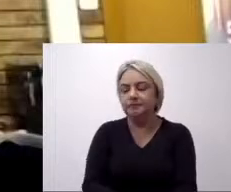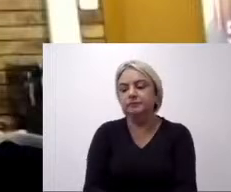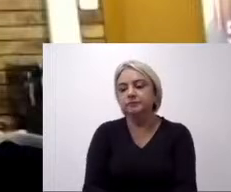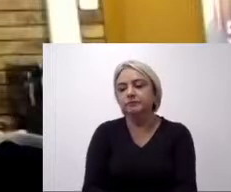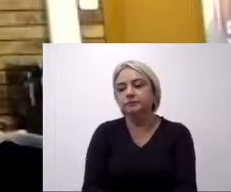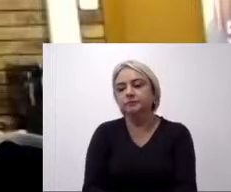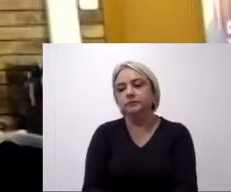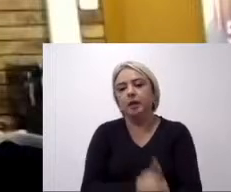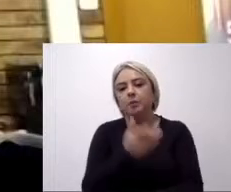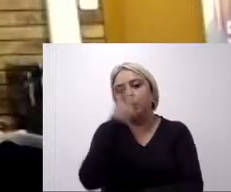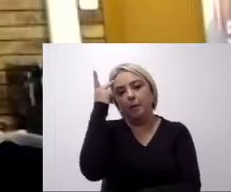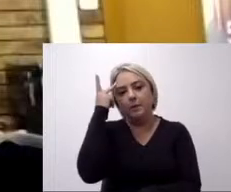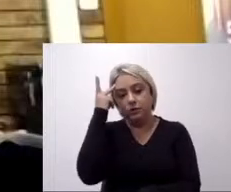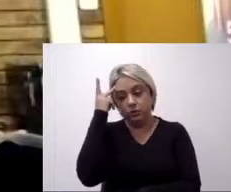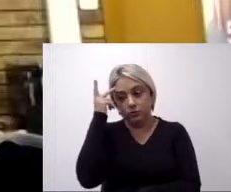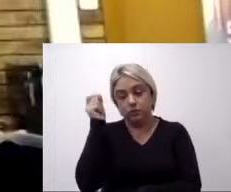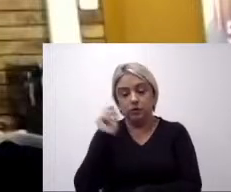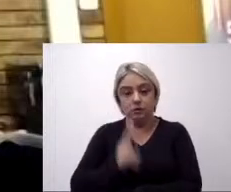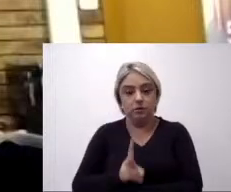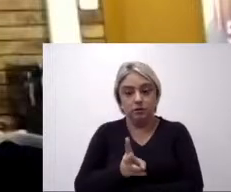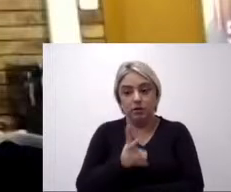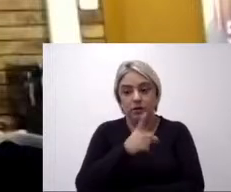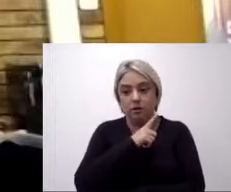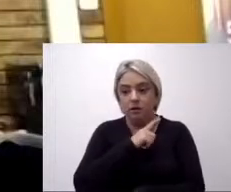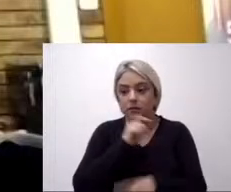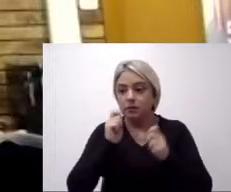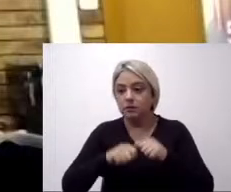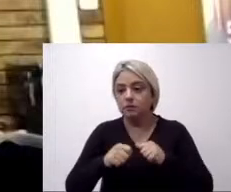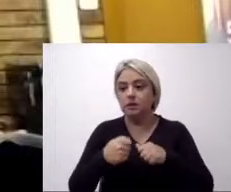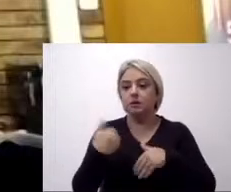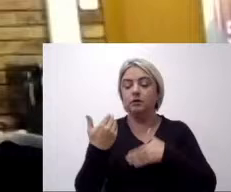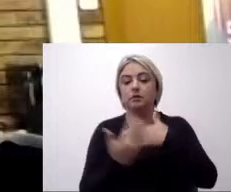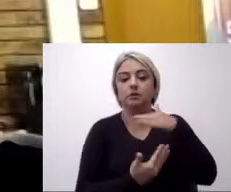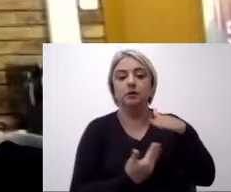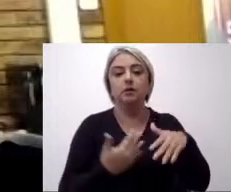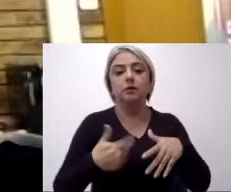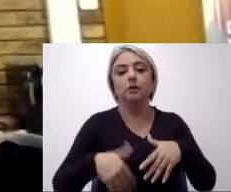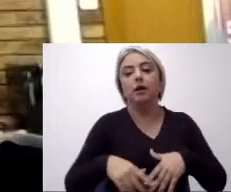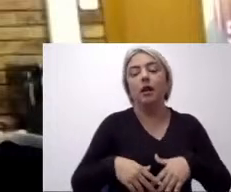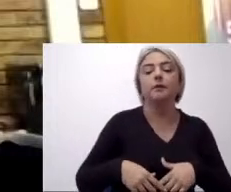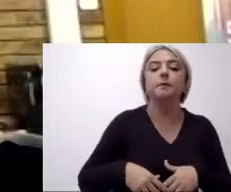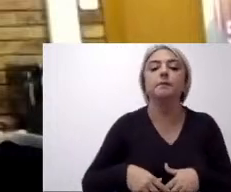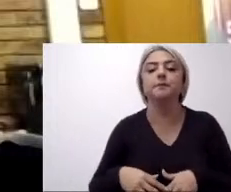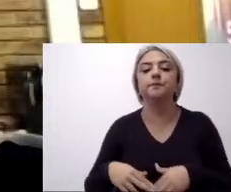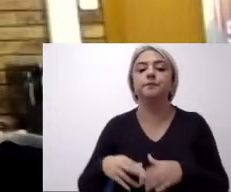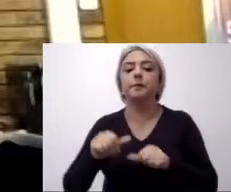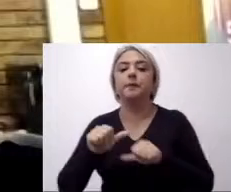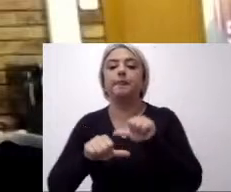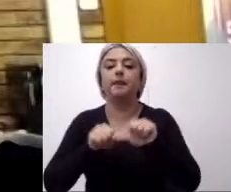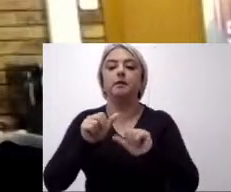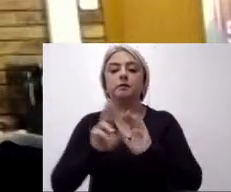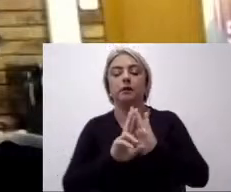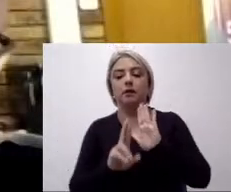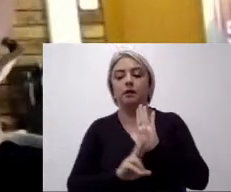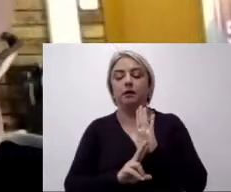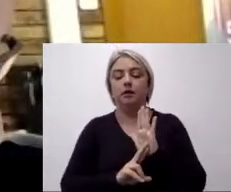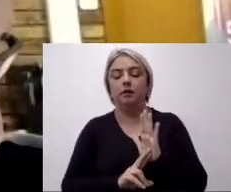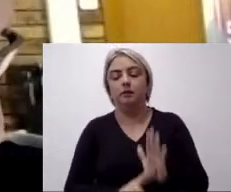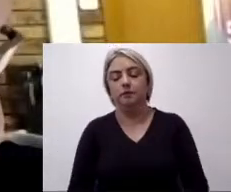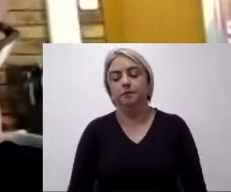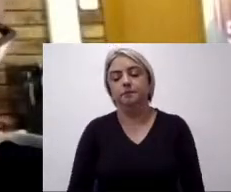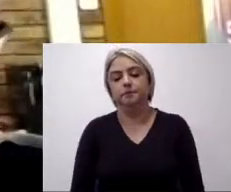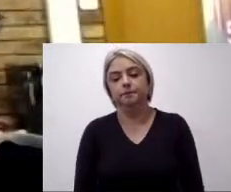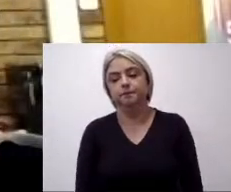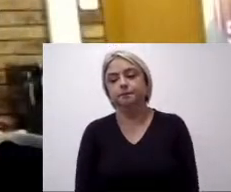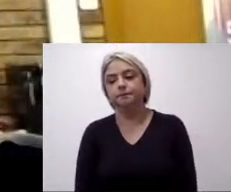always possibility of circulation to change the rule where it's blocked. I don't know if it's clear what I say,